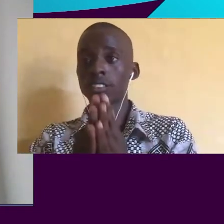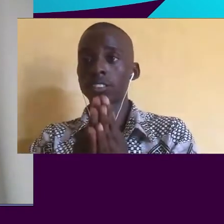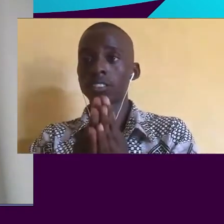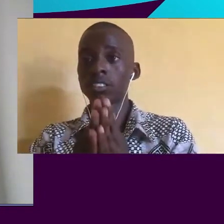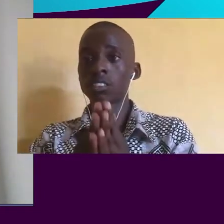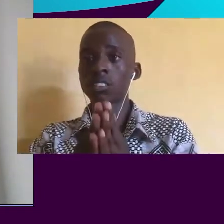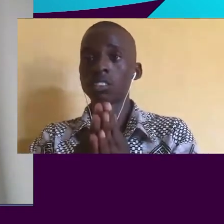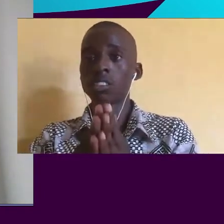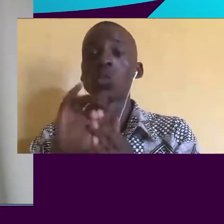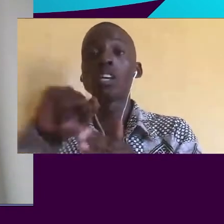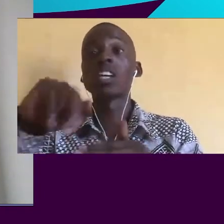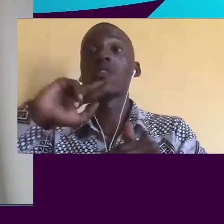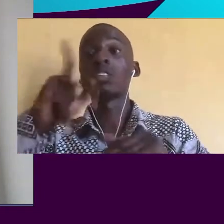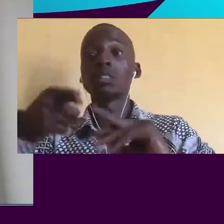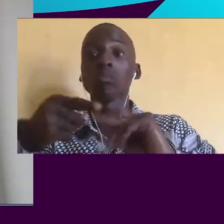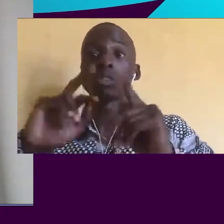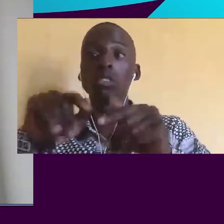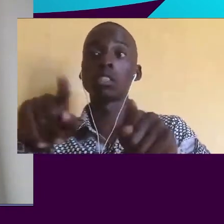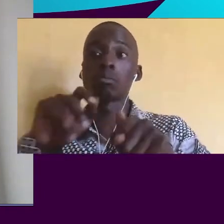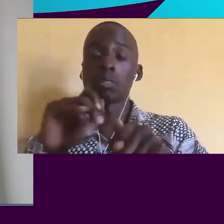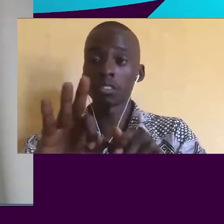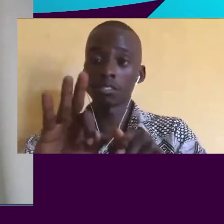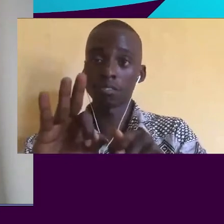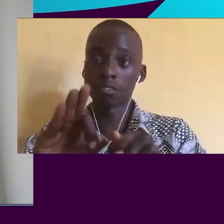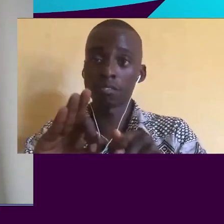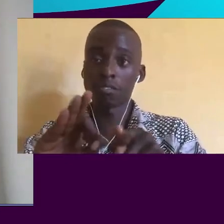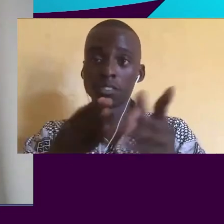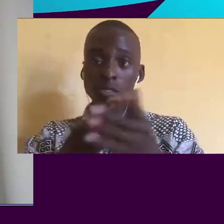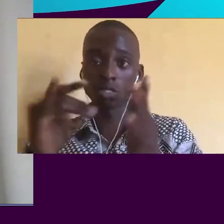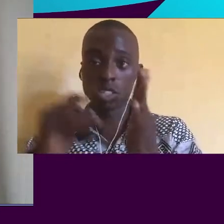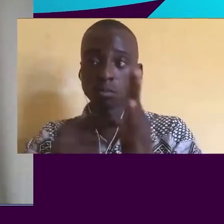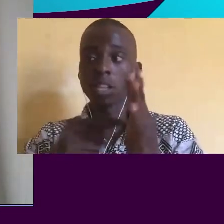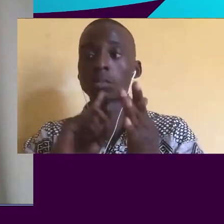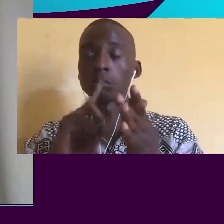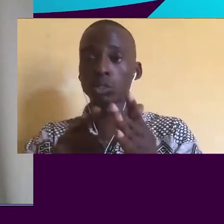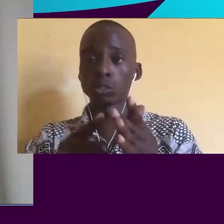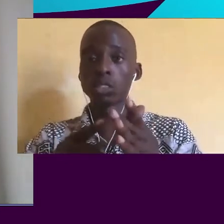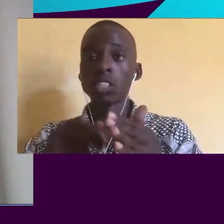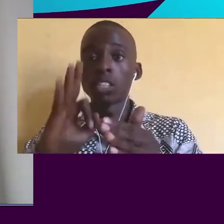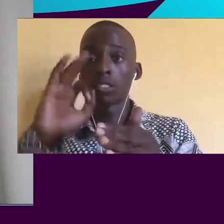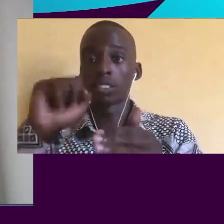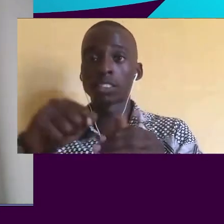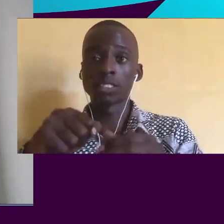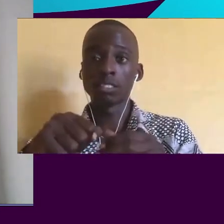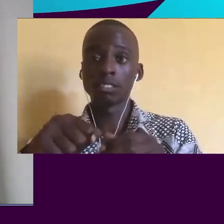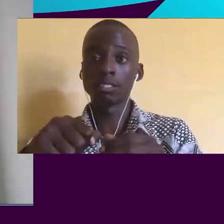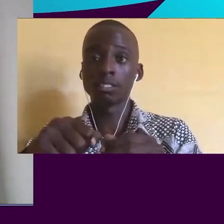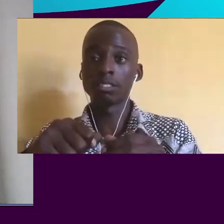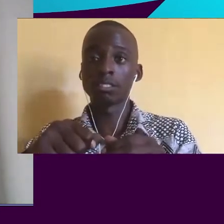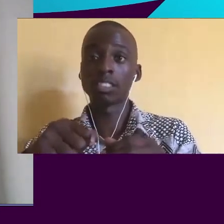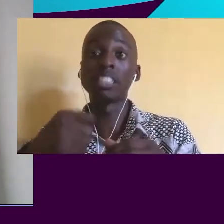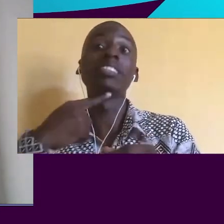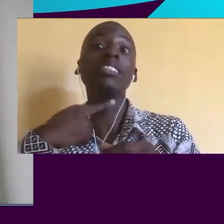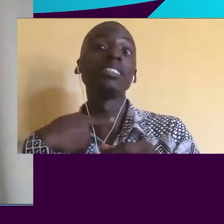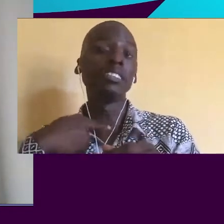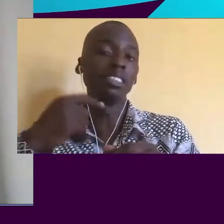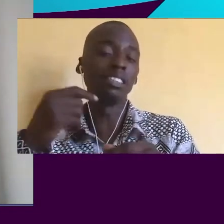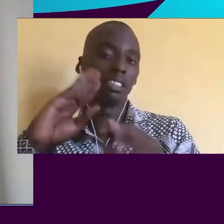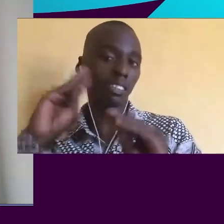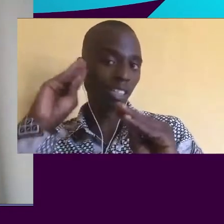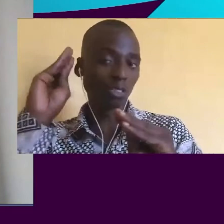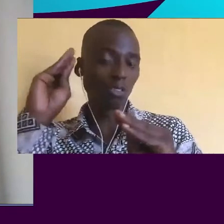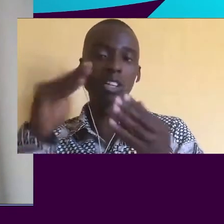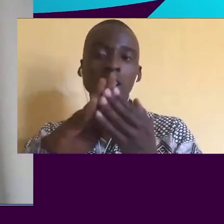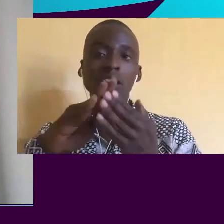either through typing, or I'm sure Ismail will let me know if there's any really challenging ones like we've had